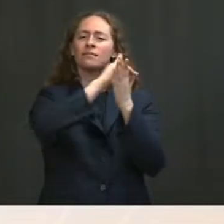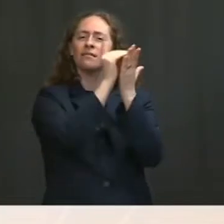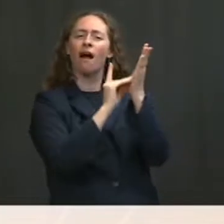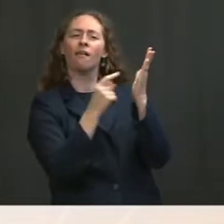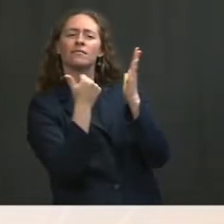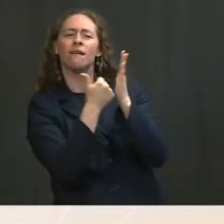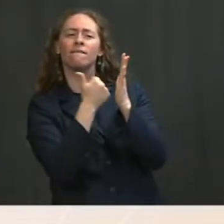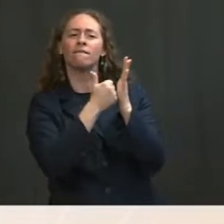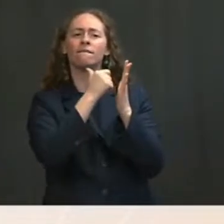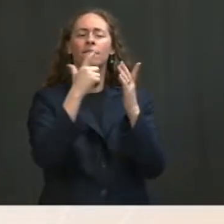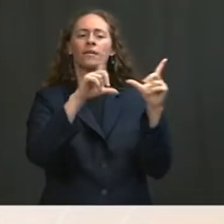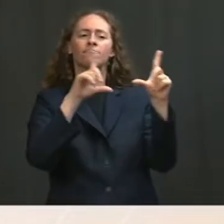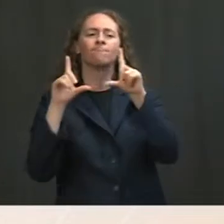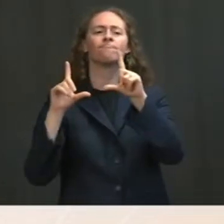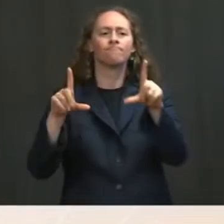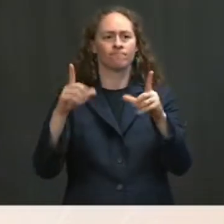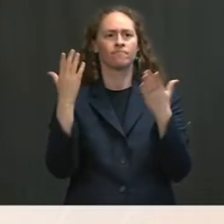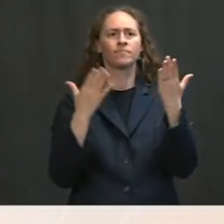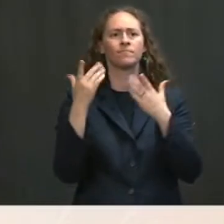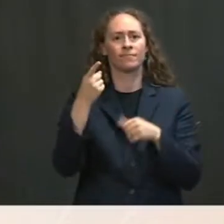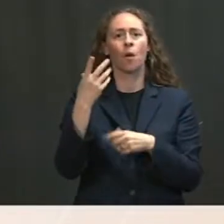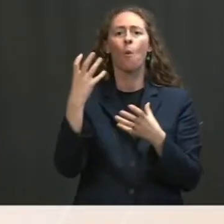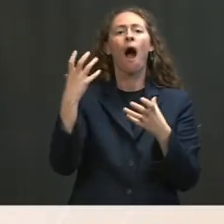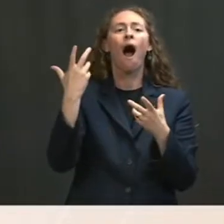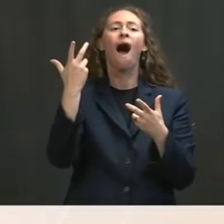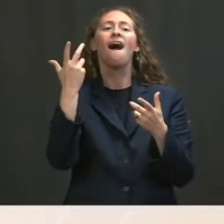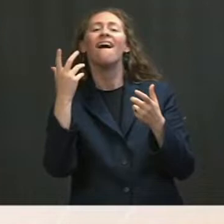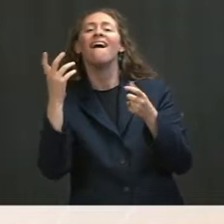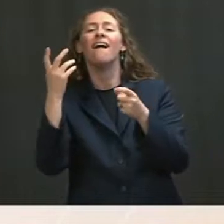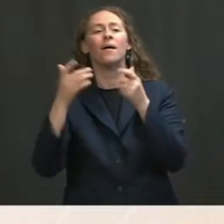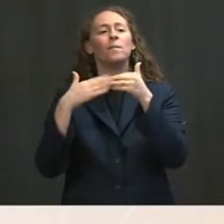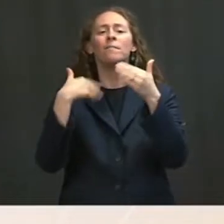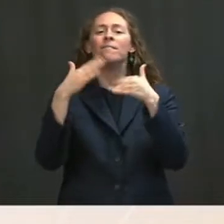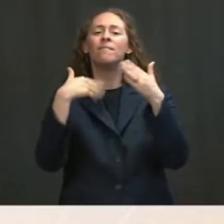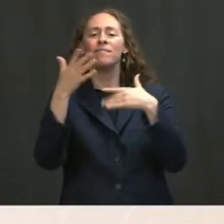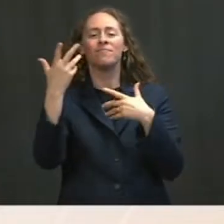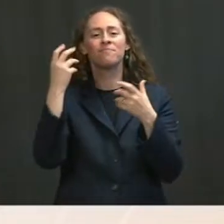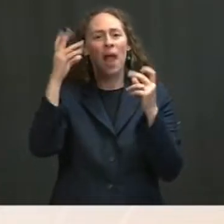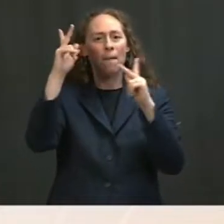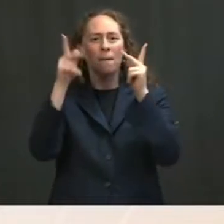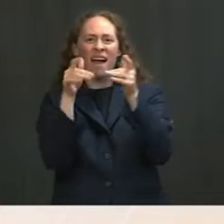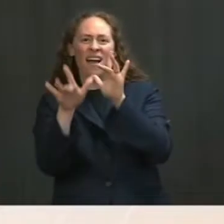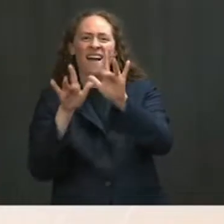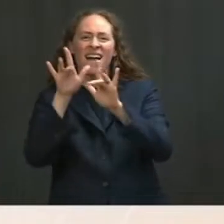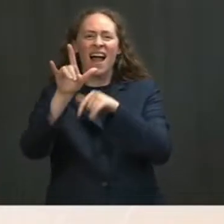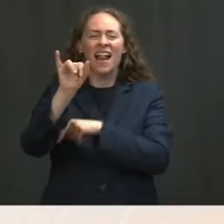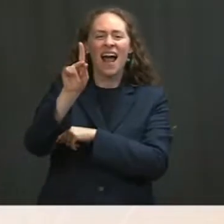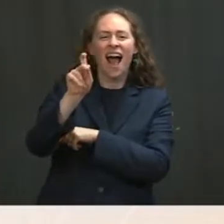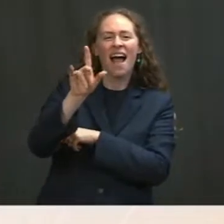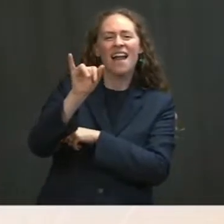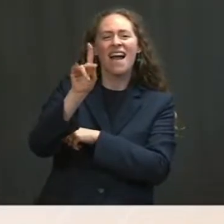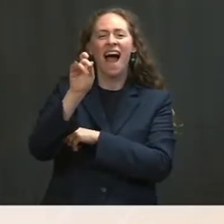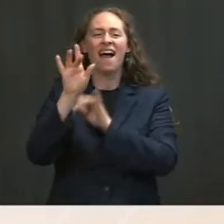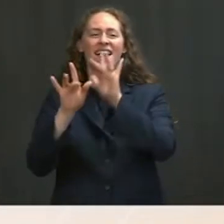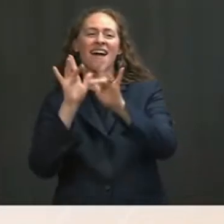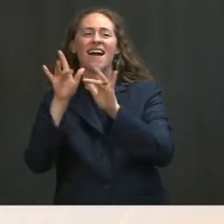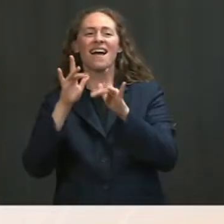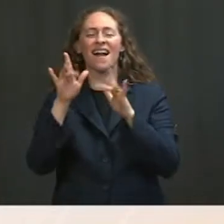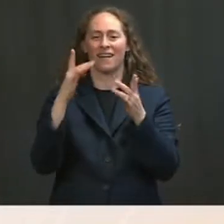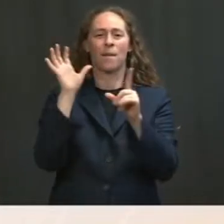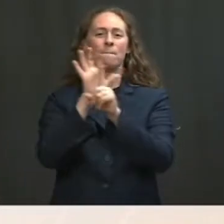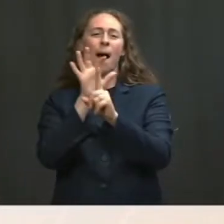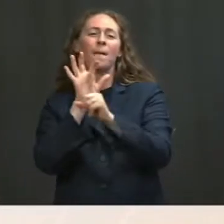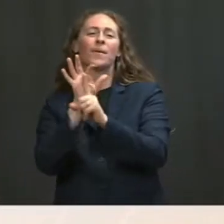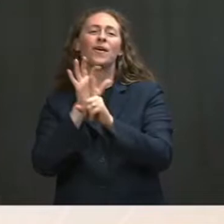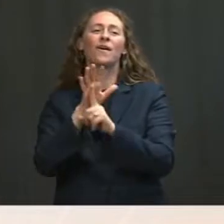emotionally charged content, not accurate content. And their algorithms tend to give us more of what we click on, pulling us deeper and